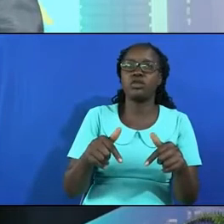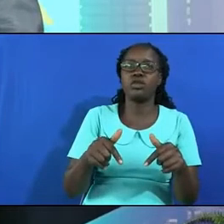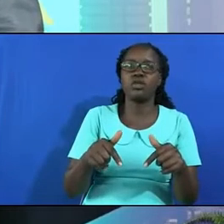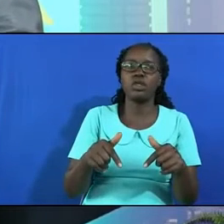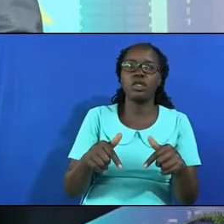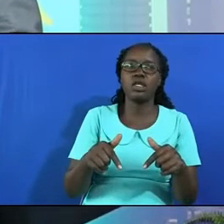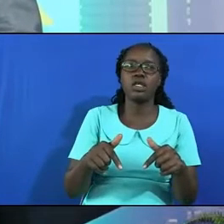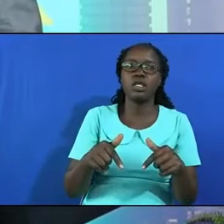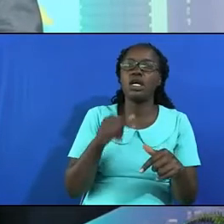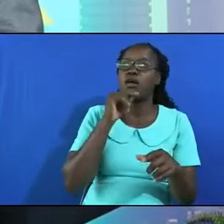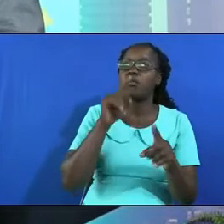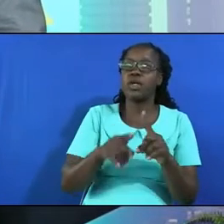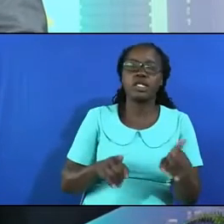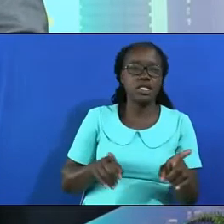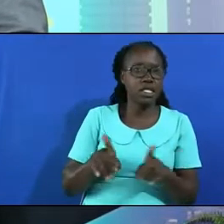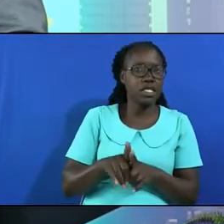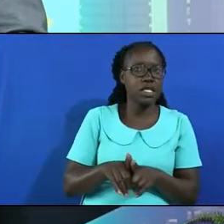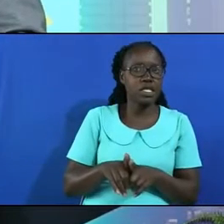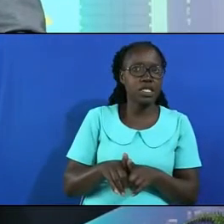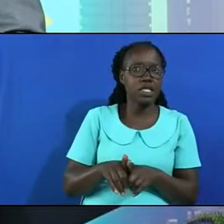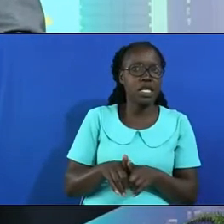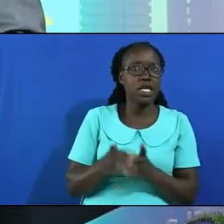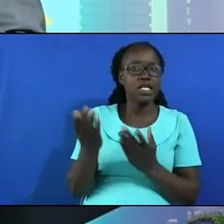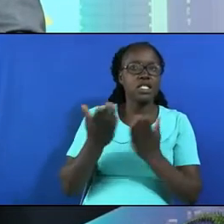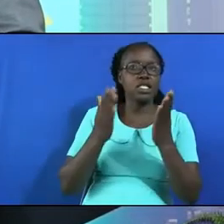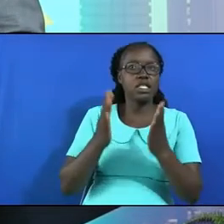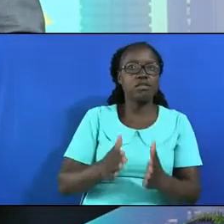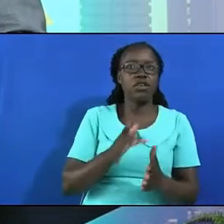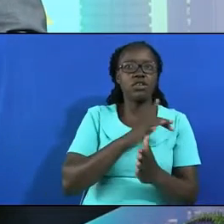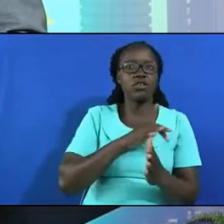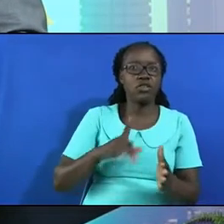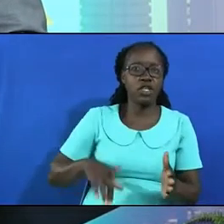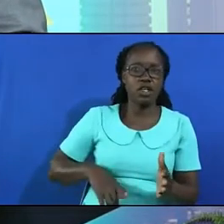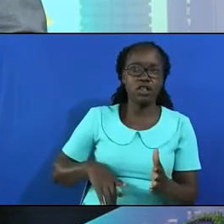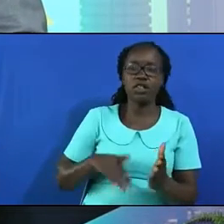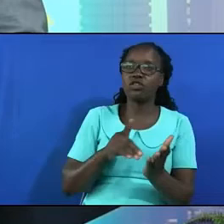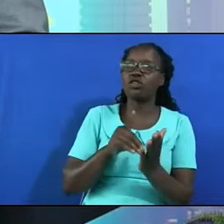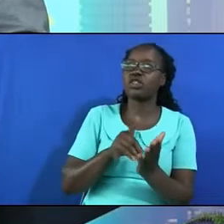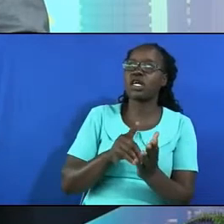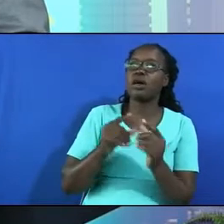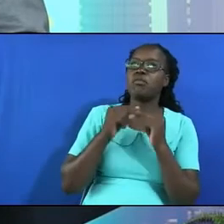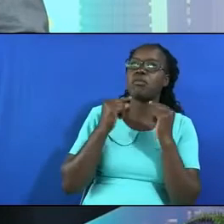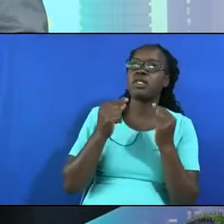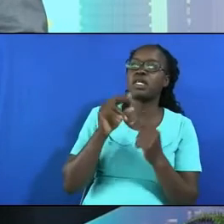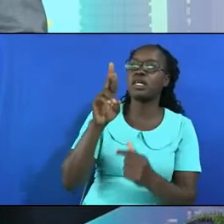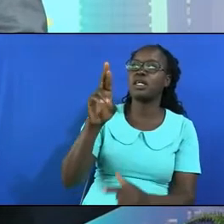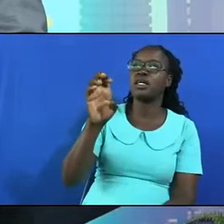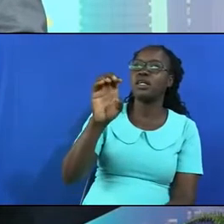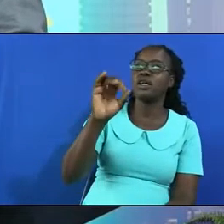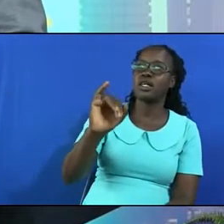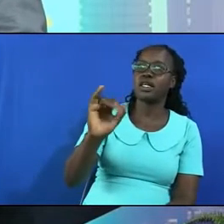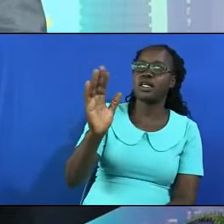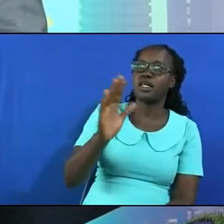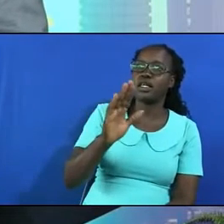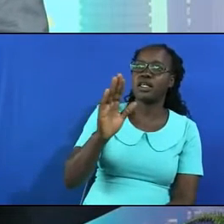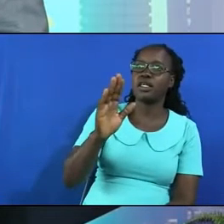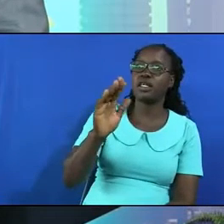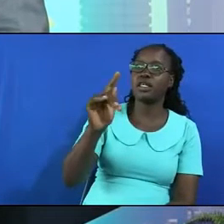Our speaker today, brothers and sisters, is the servant of the Lord, Dr. Rei